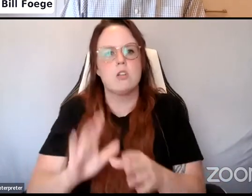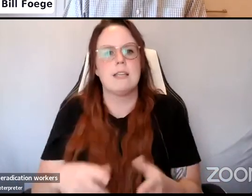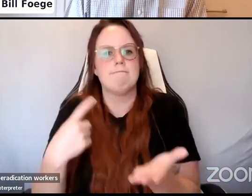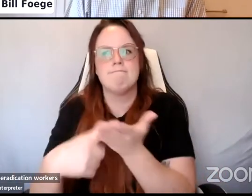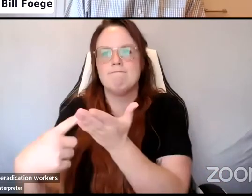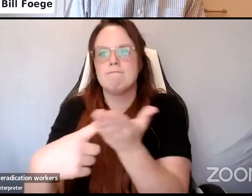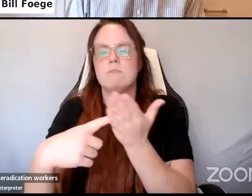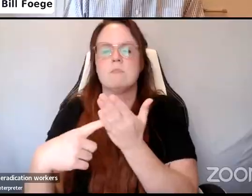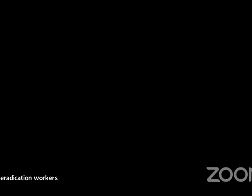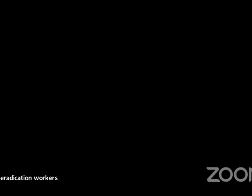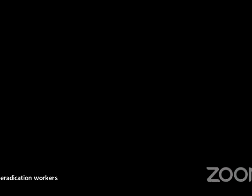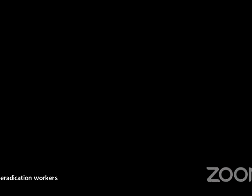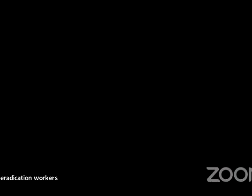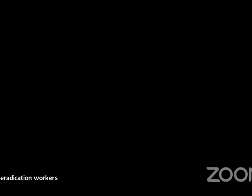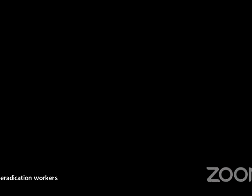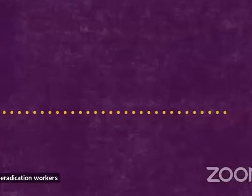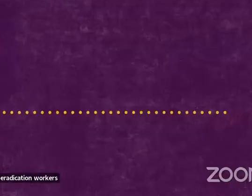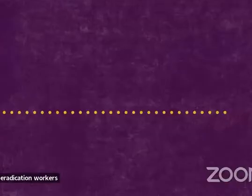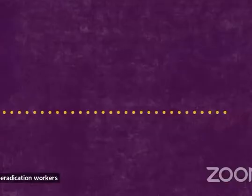podcast